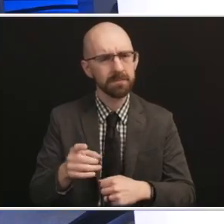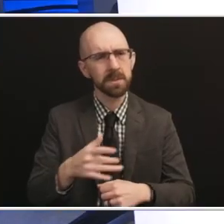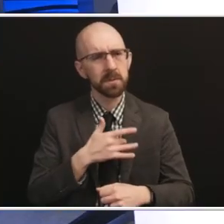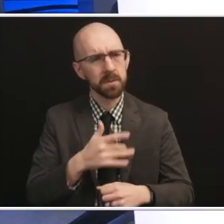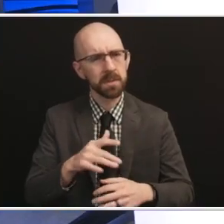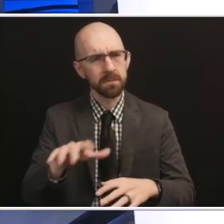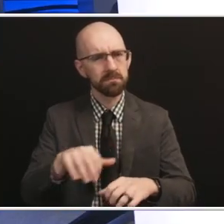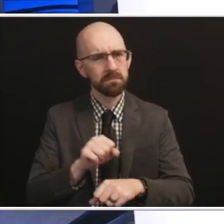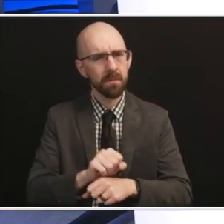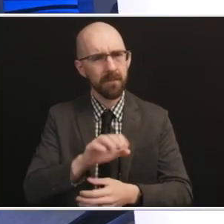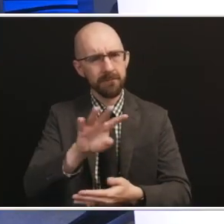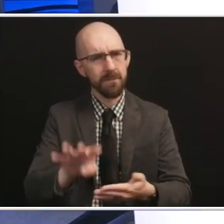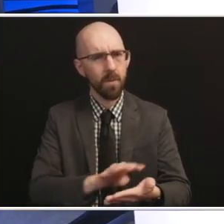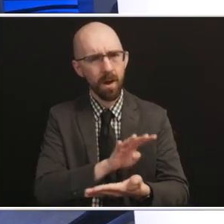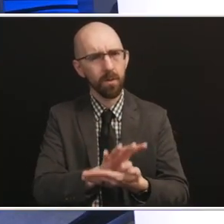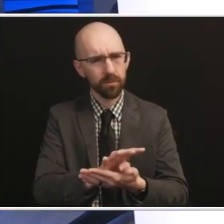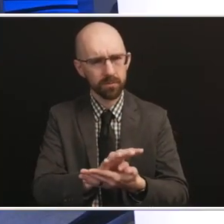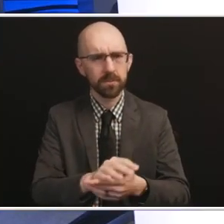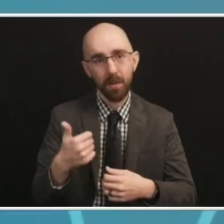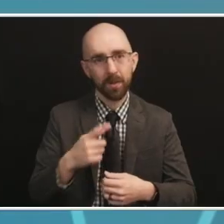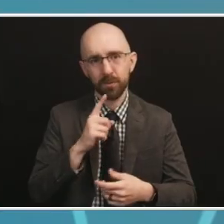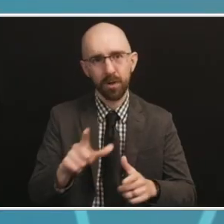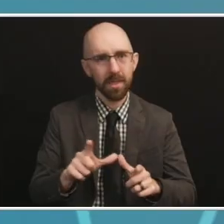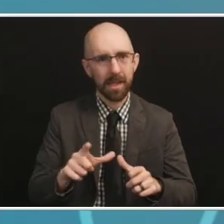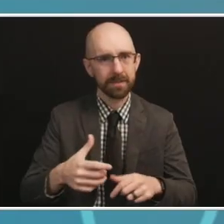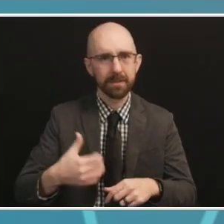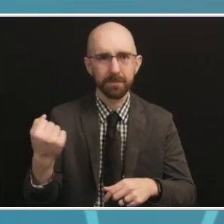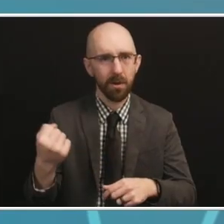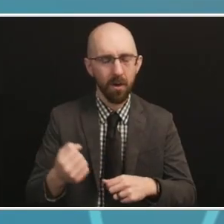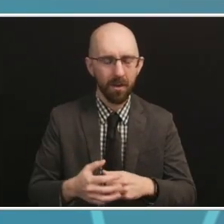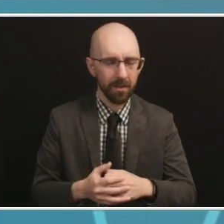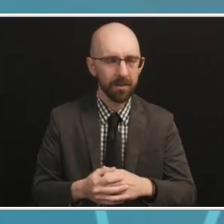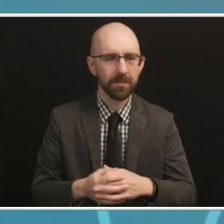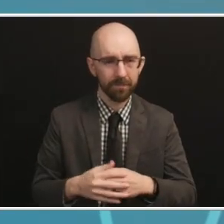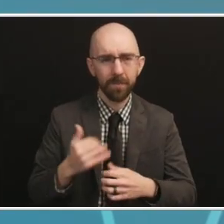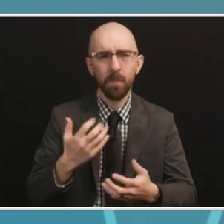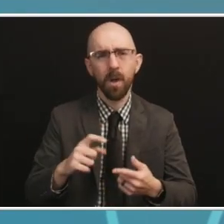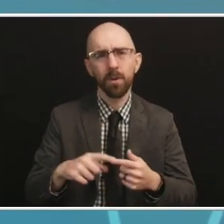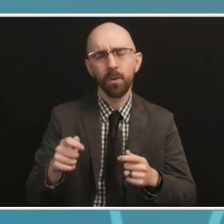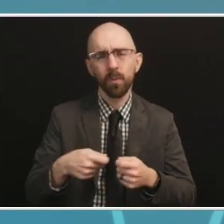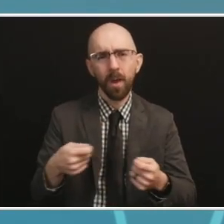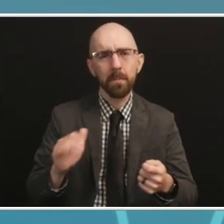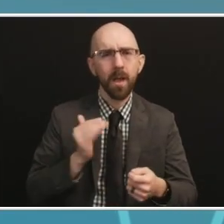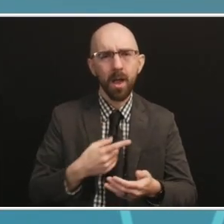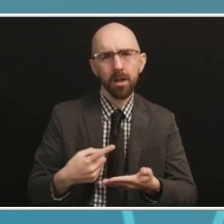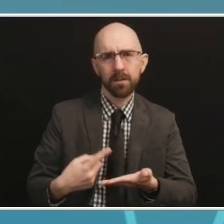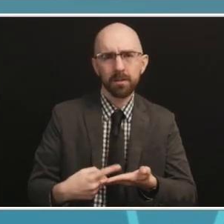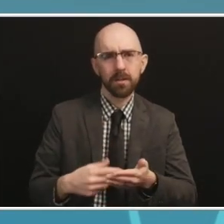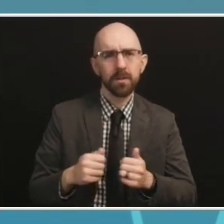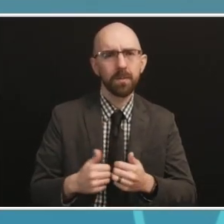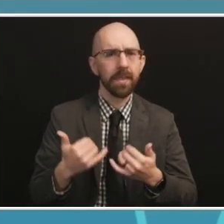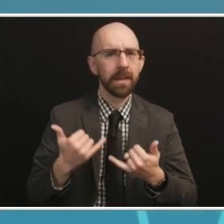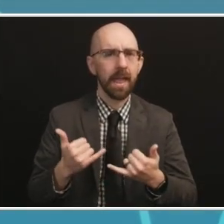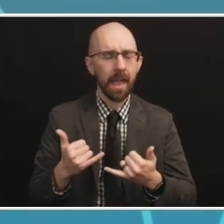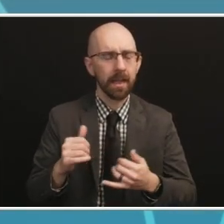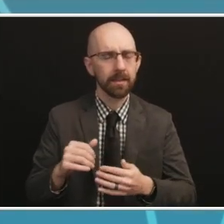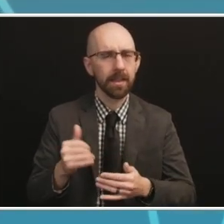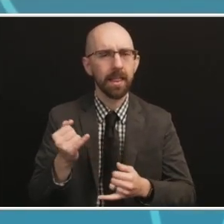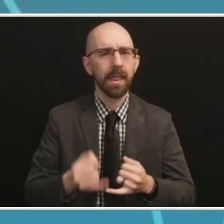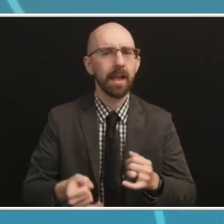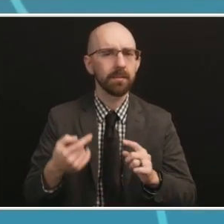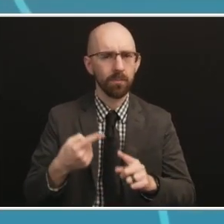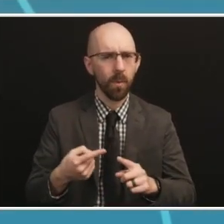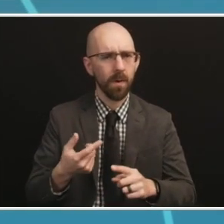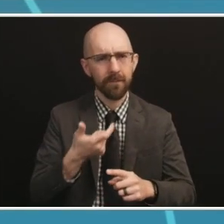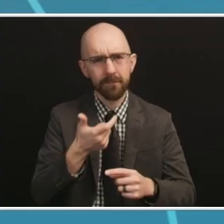4 hours. 4 hours. Mm-hmm. I want to wrap up our discussion with today's takeaways. Brad, what do you want viewers